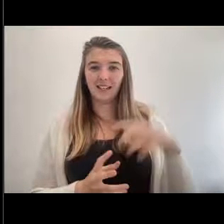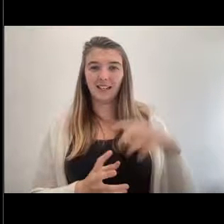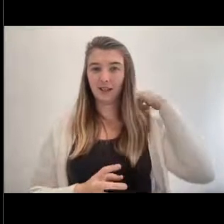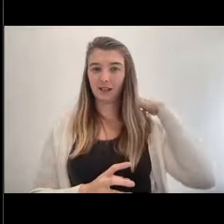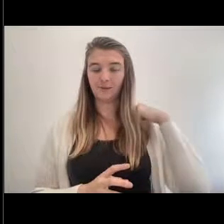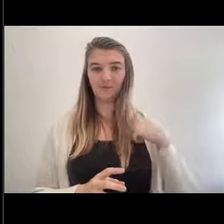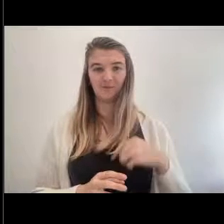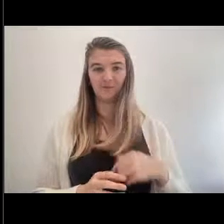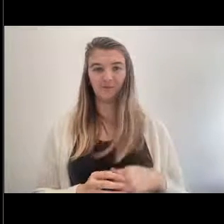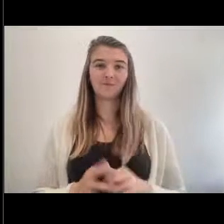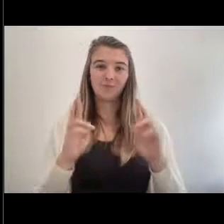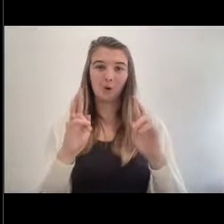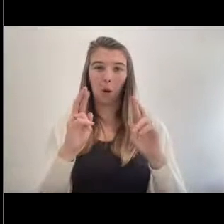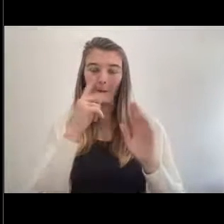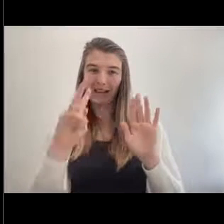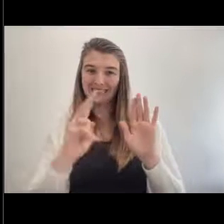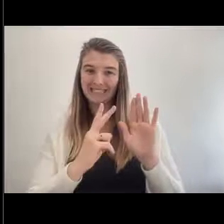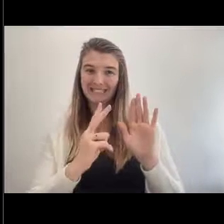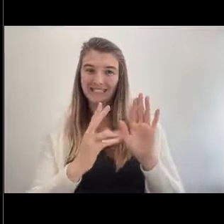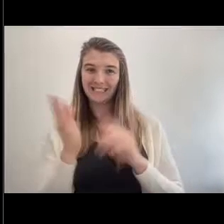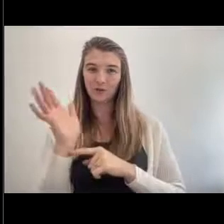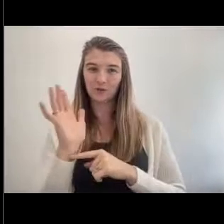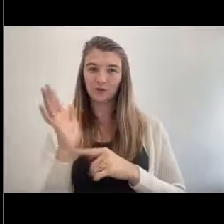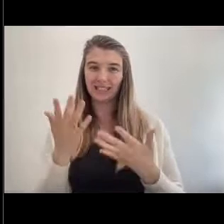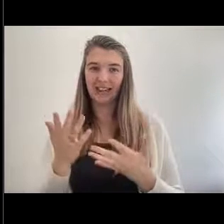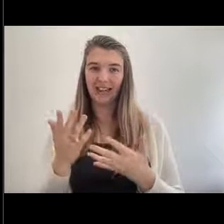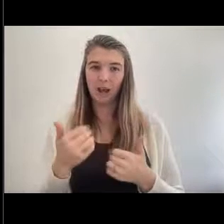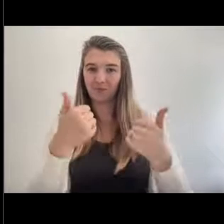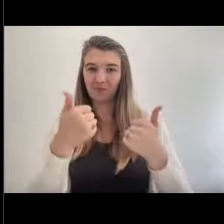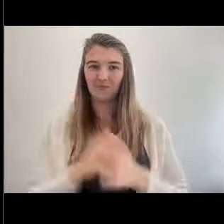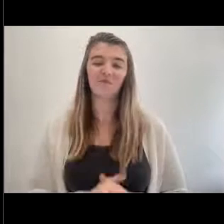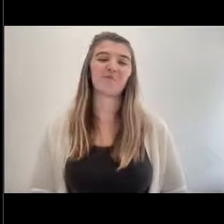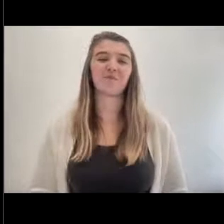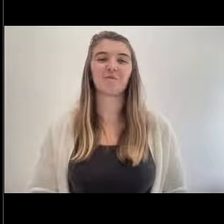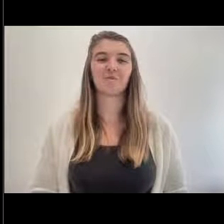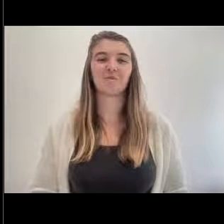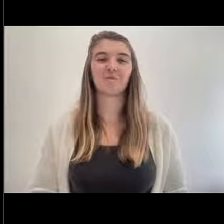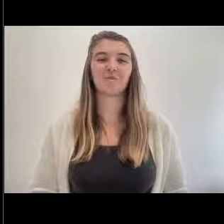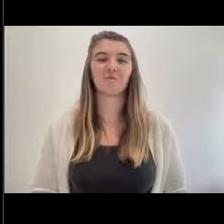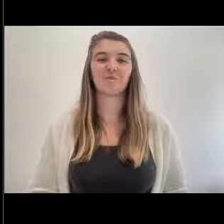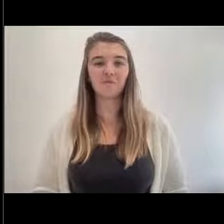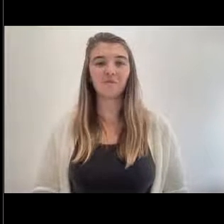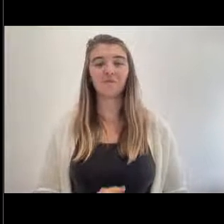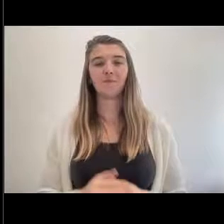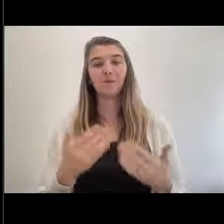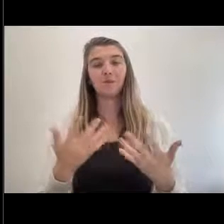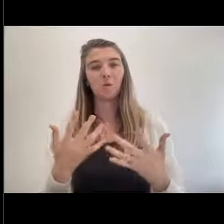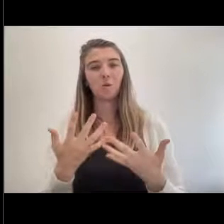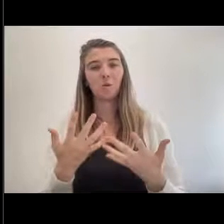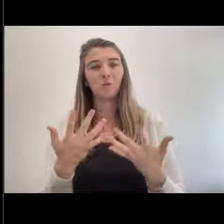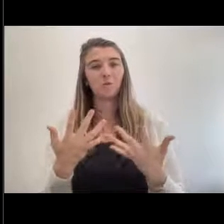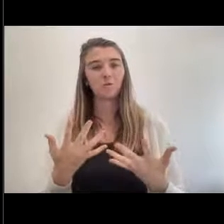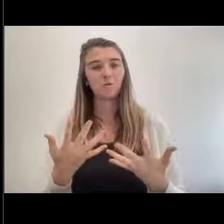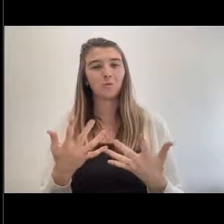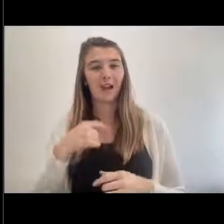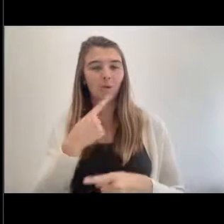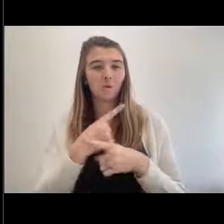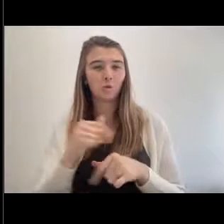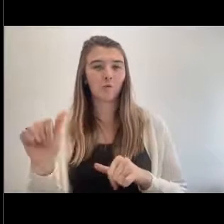So I hope you can see my screen now. Yeah, looks perfect. Thank you. Well, I'm going to talk a little bit briefly